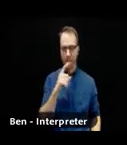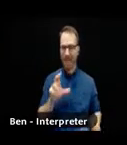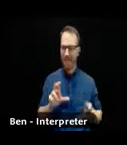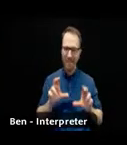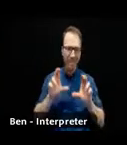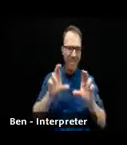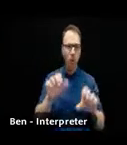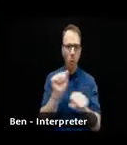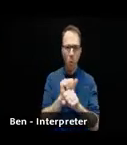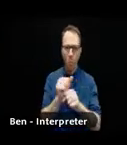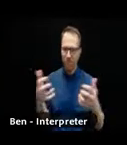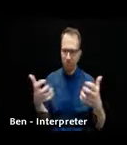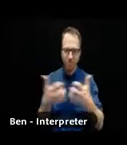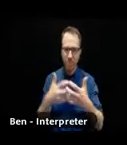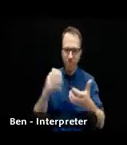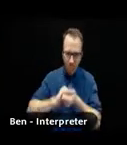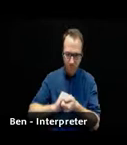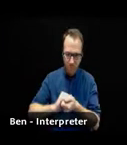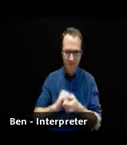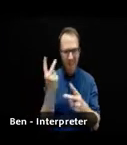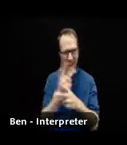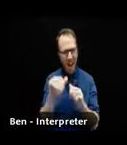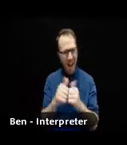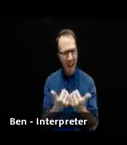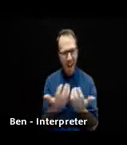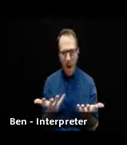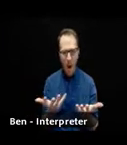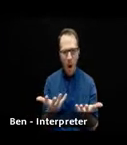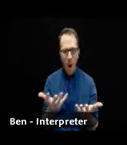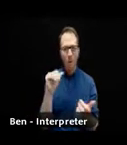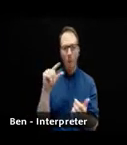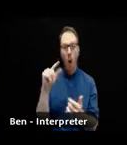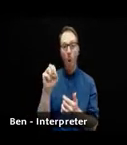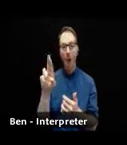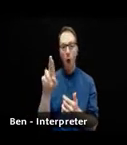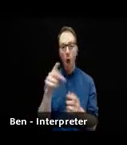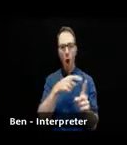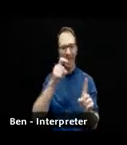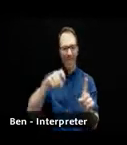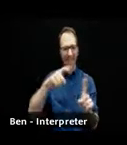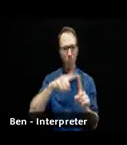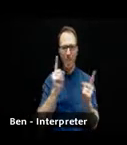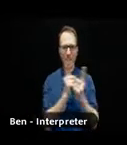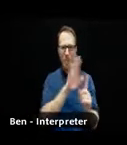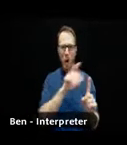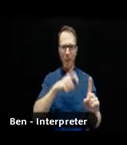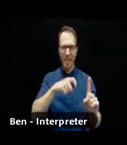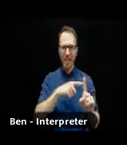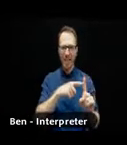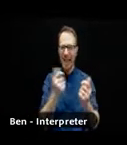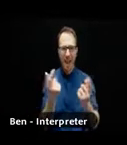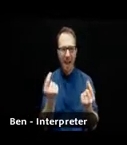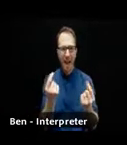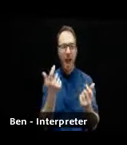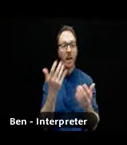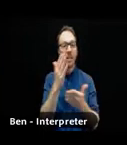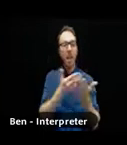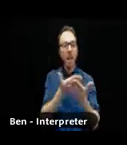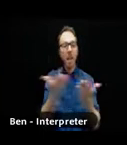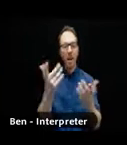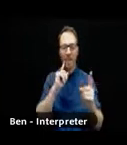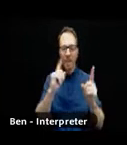together to figure out how it is that the Gromer's needs could get met. And some of the things that came out of the dialogue